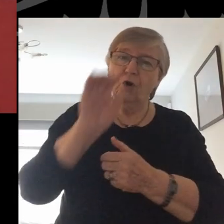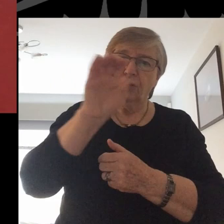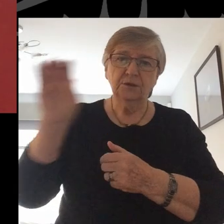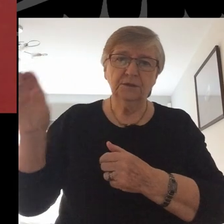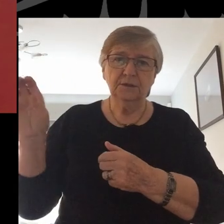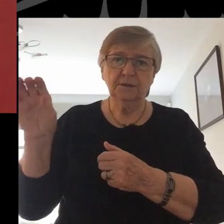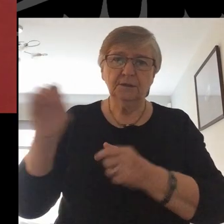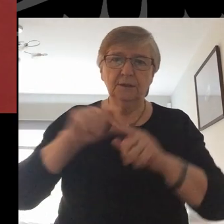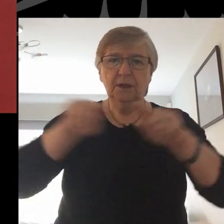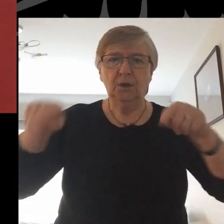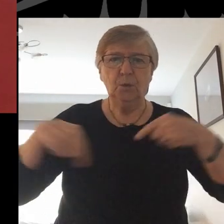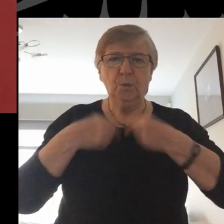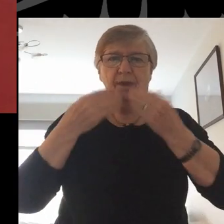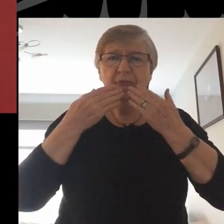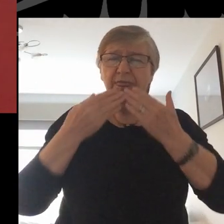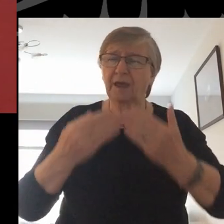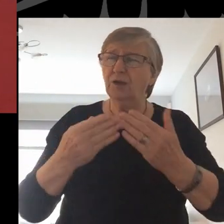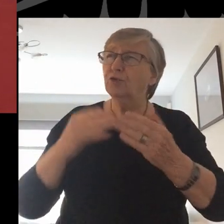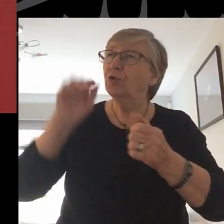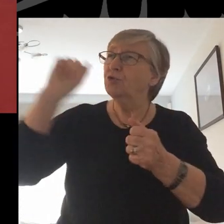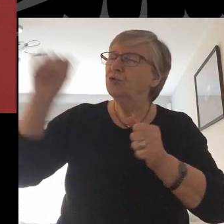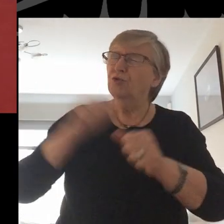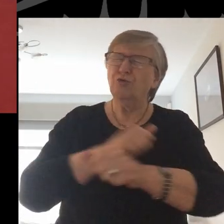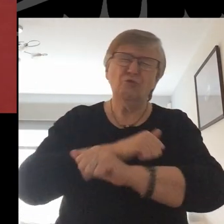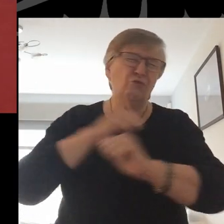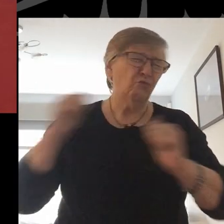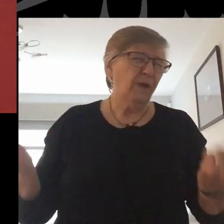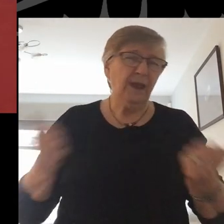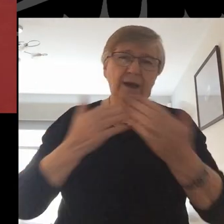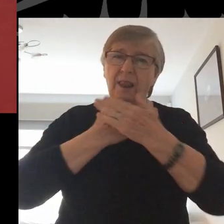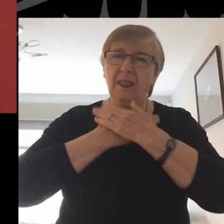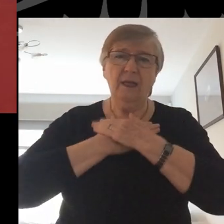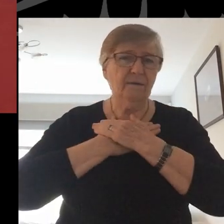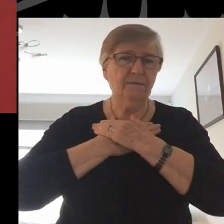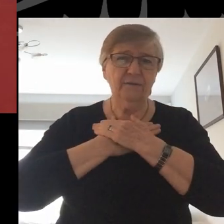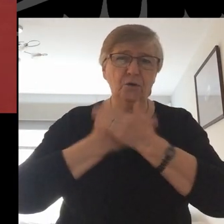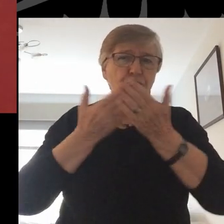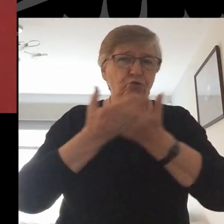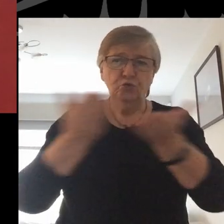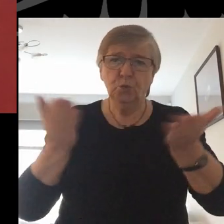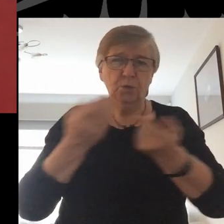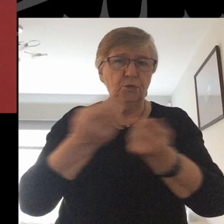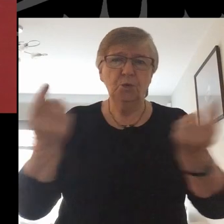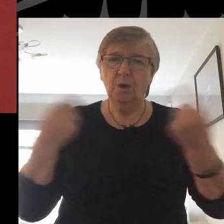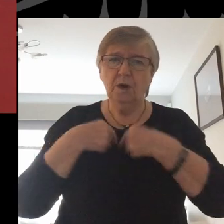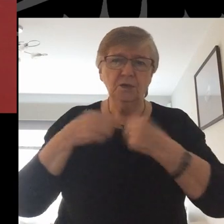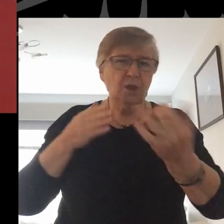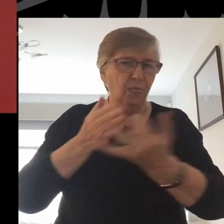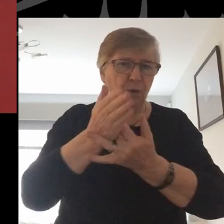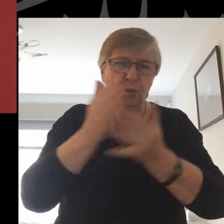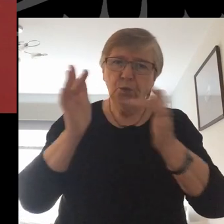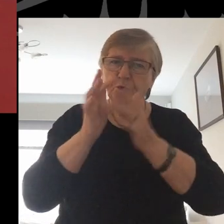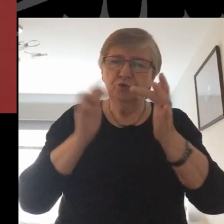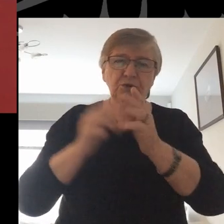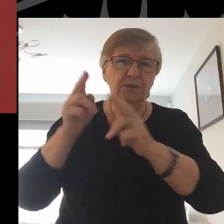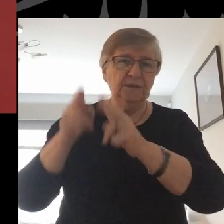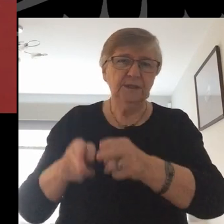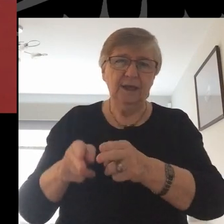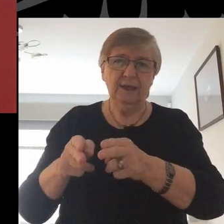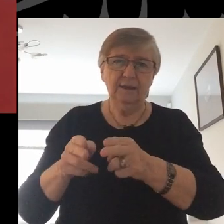And we thank you for the great love that is shown in such a sacrifice for us.